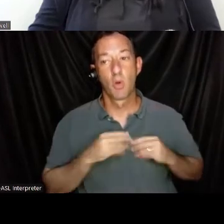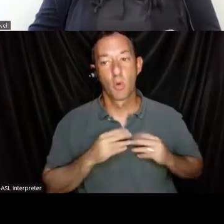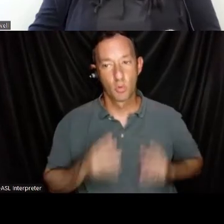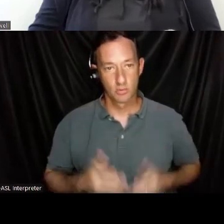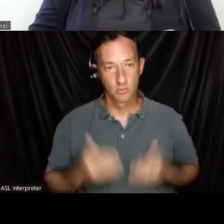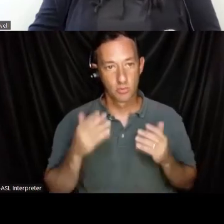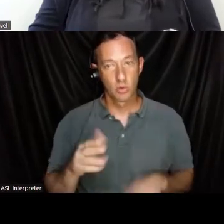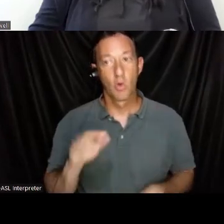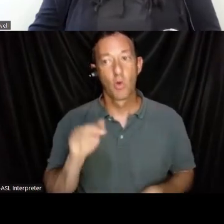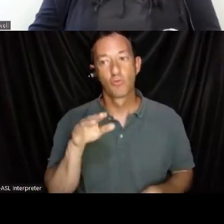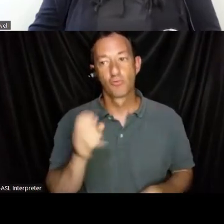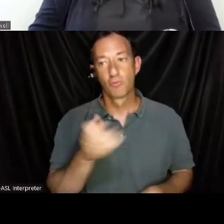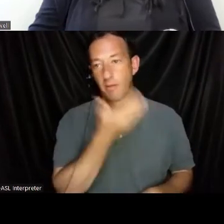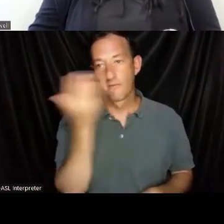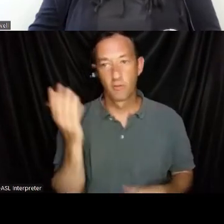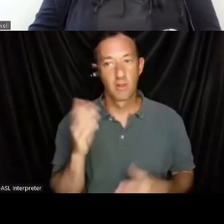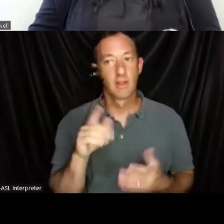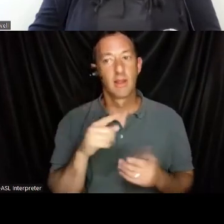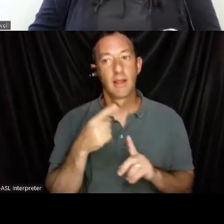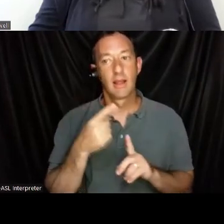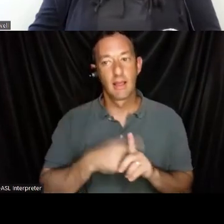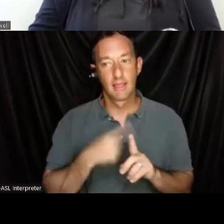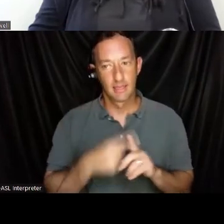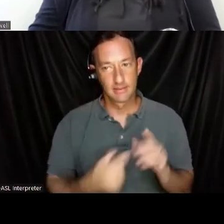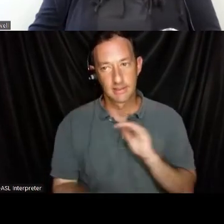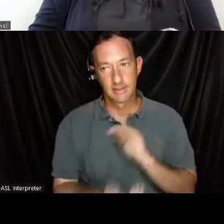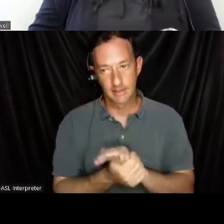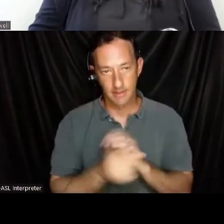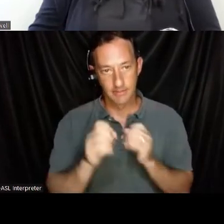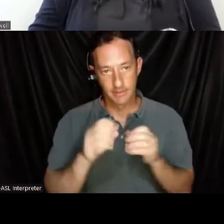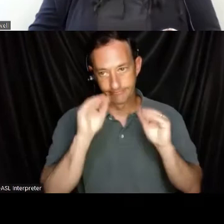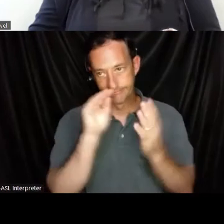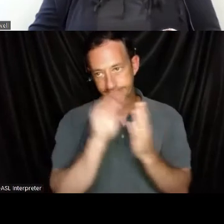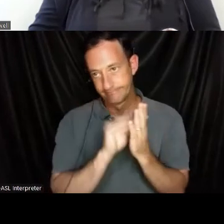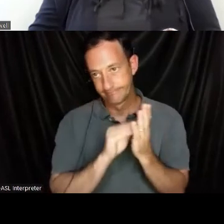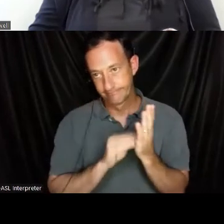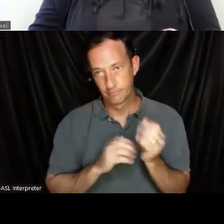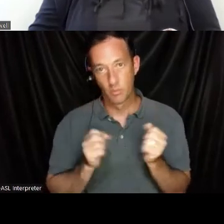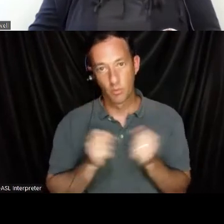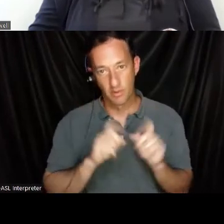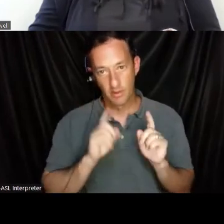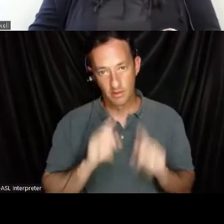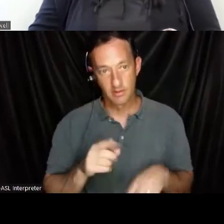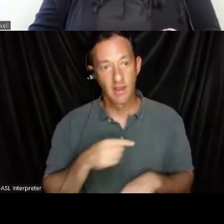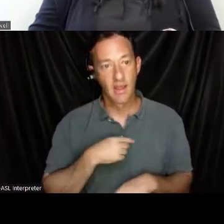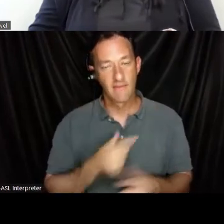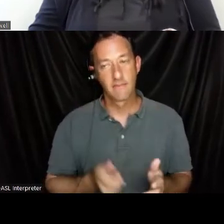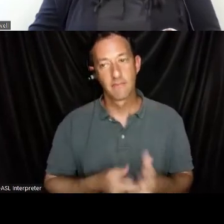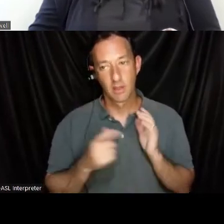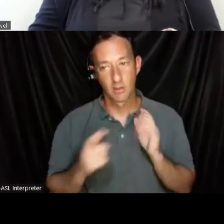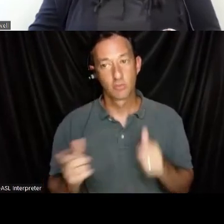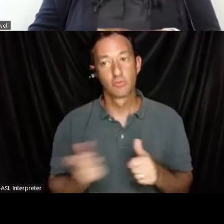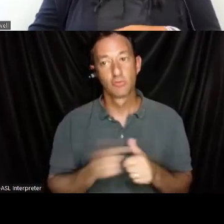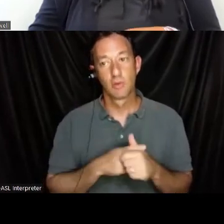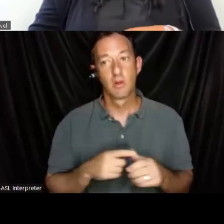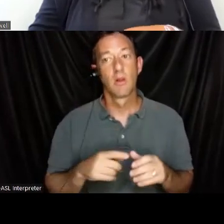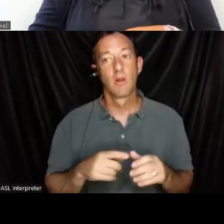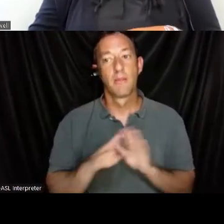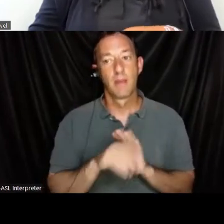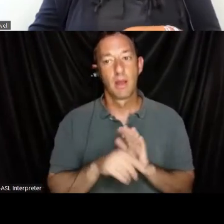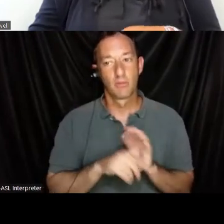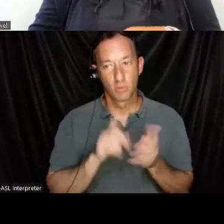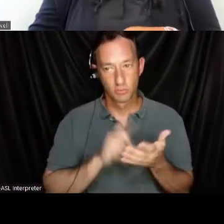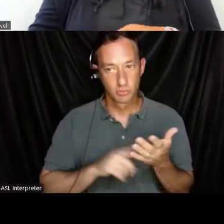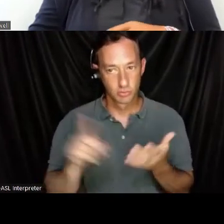lease addendum with tenants. They require mandatory criminal background checks of tenant applicants, which, as